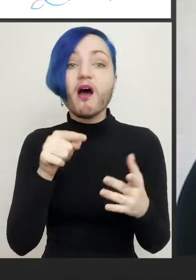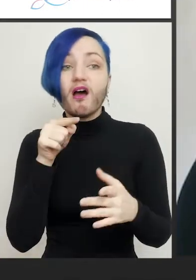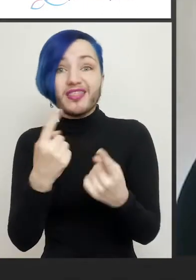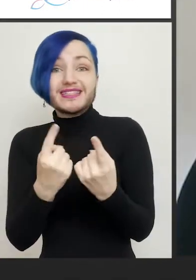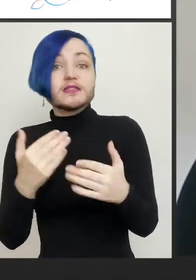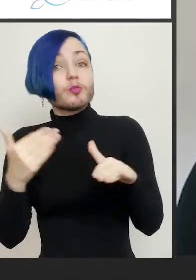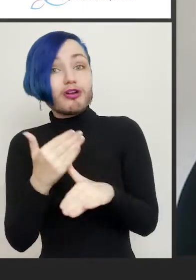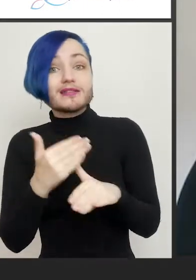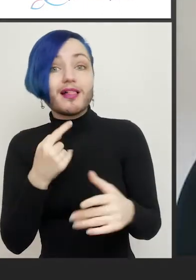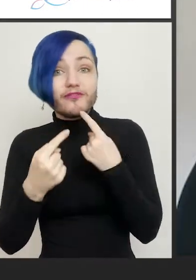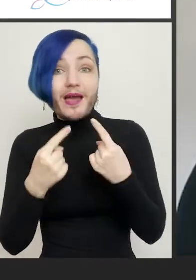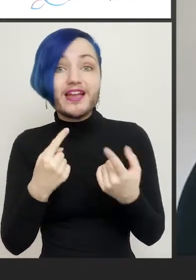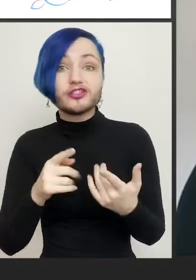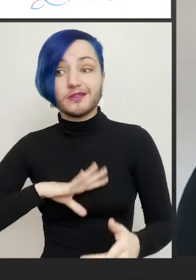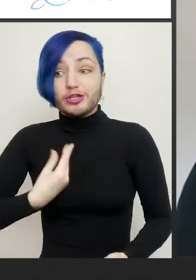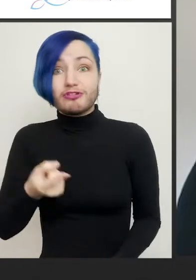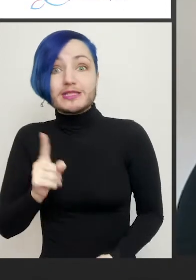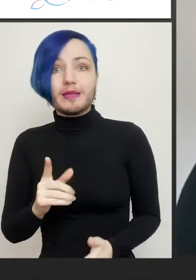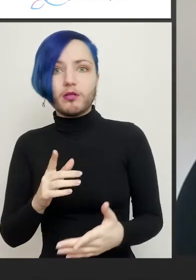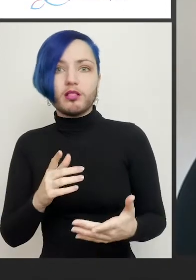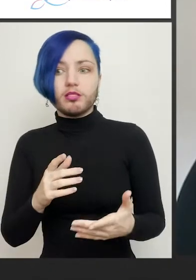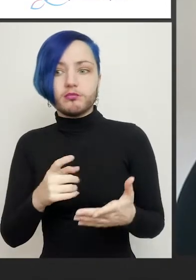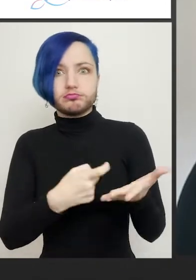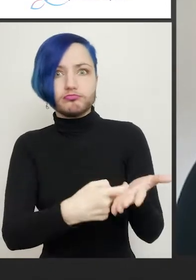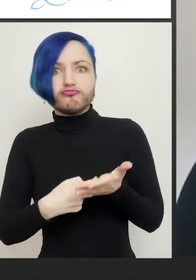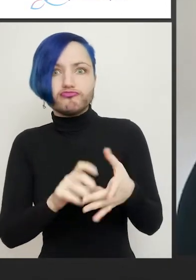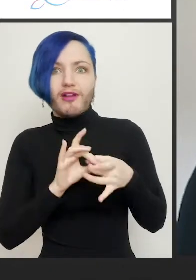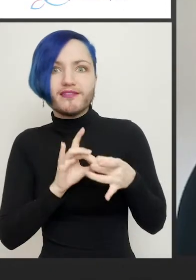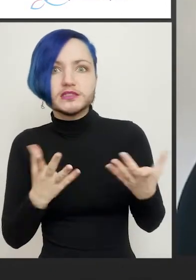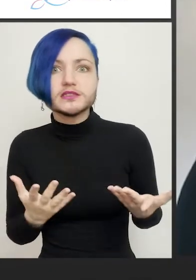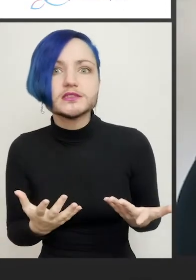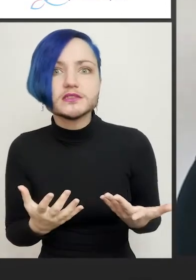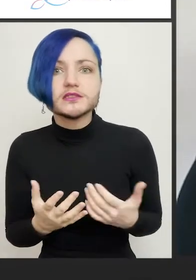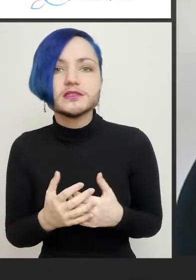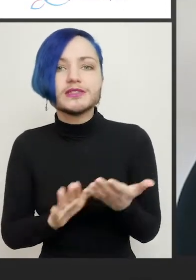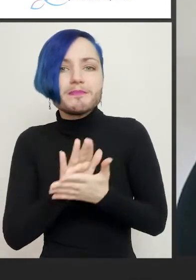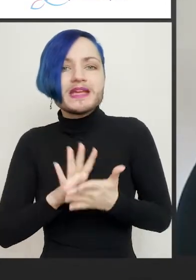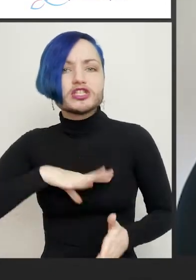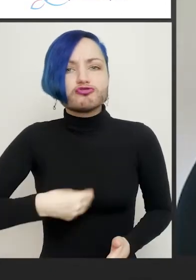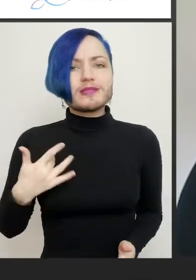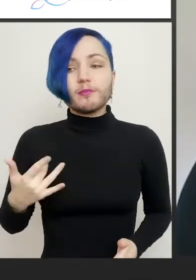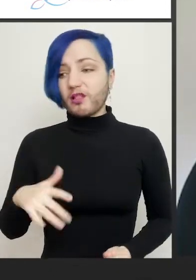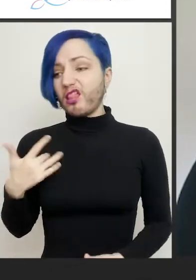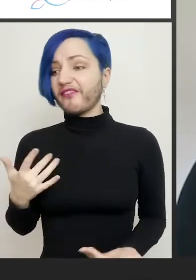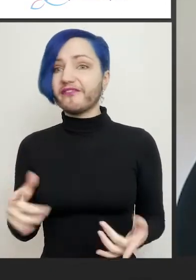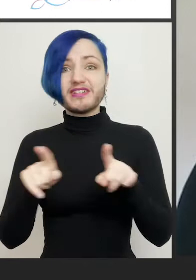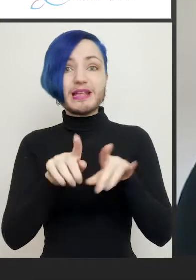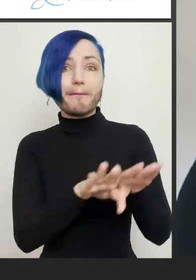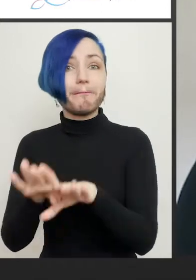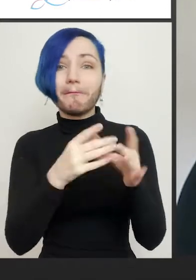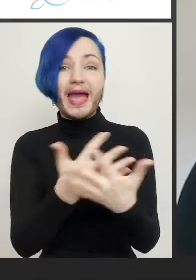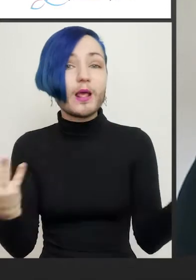trans people actually pertain to trans people, enabling them to live their lives just as anyone else